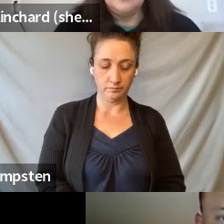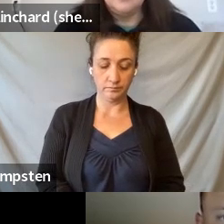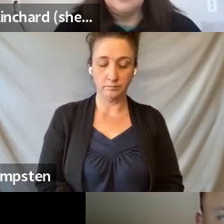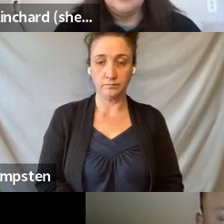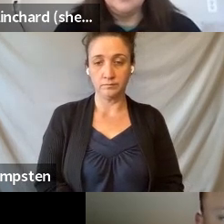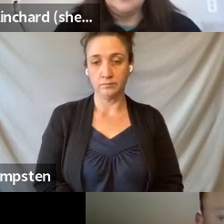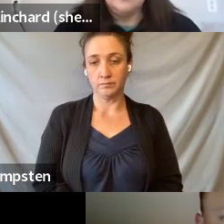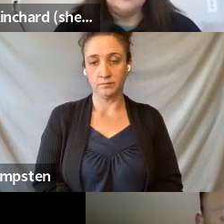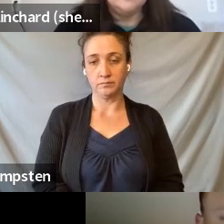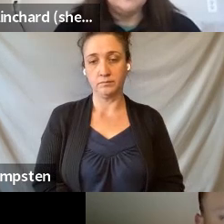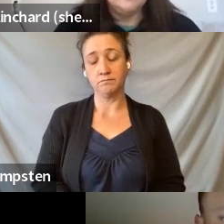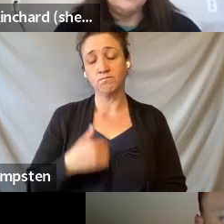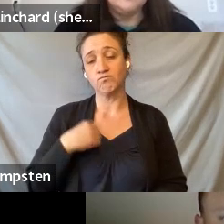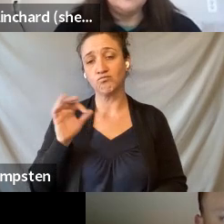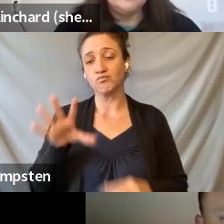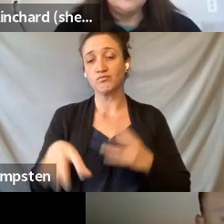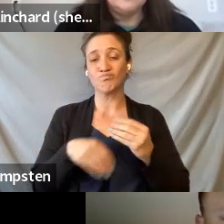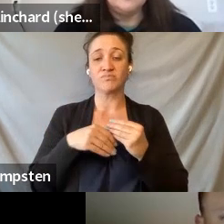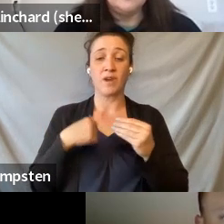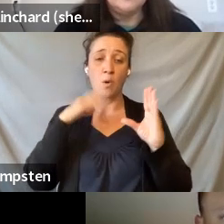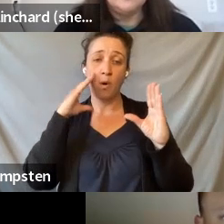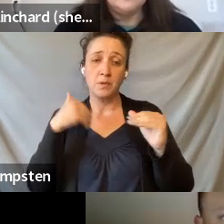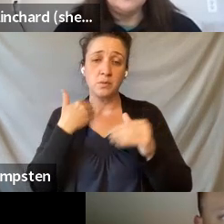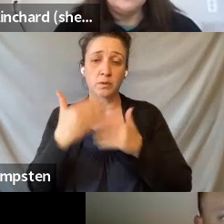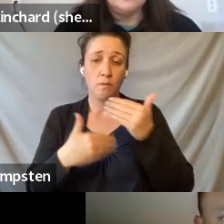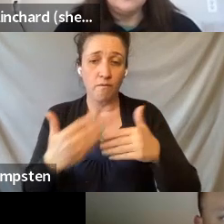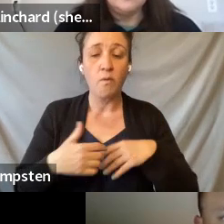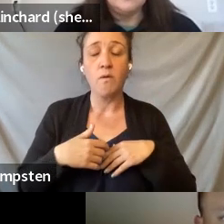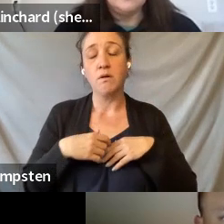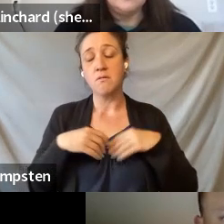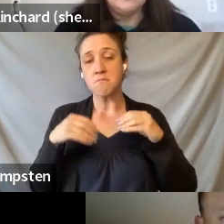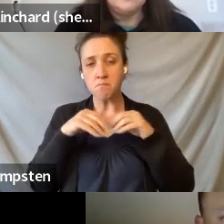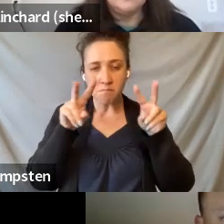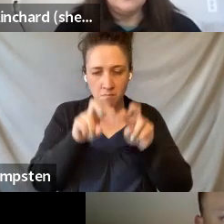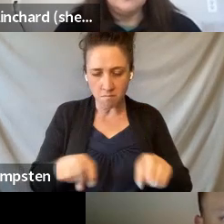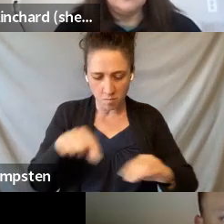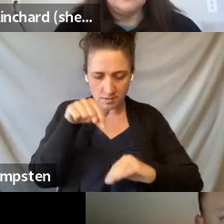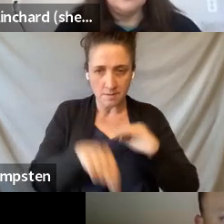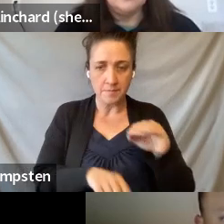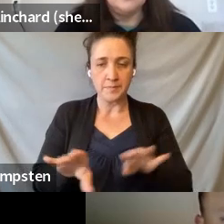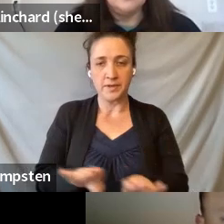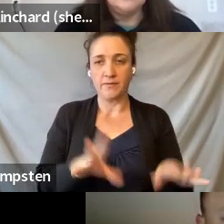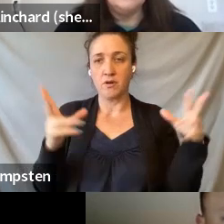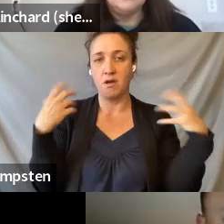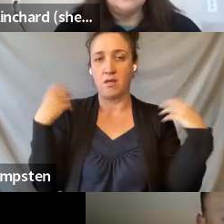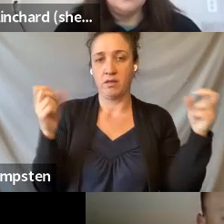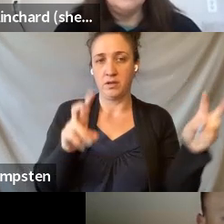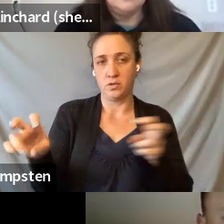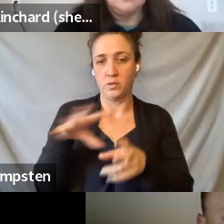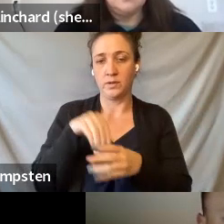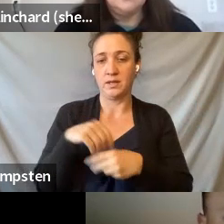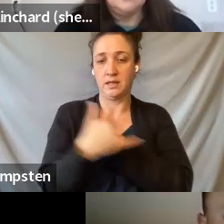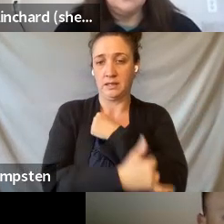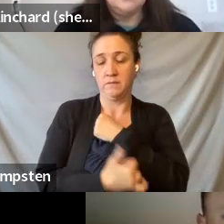I would just add that I hope that as we move forward, looking more in depth at these behavioral health issues in the county, that we can